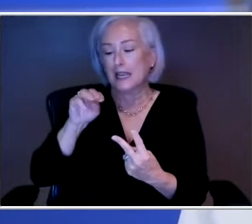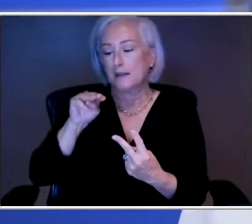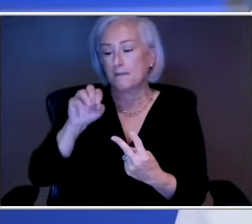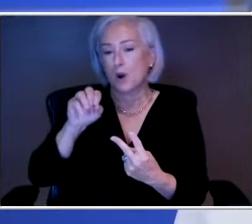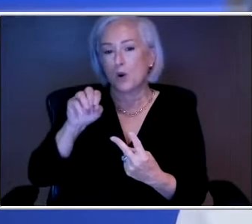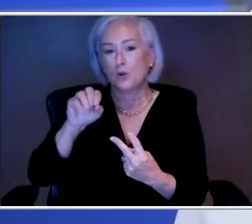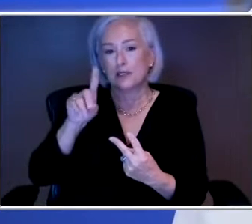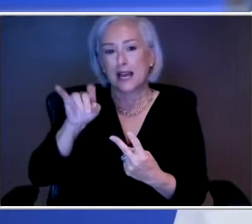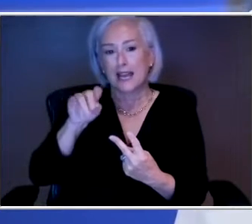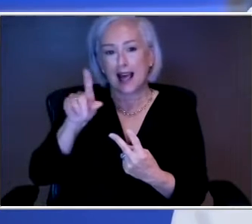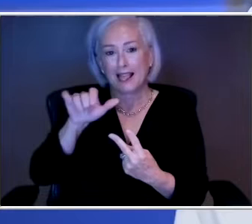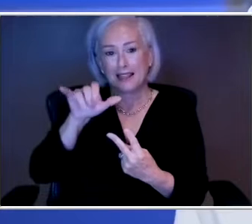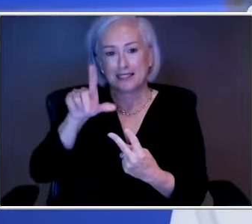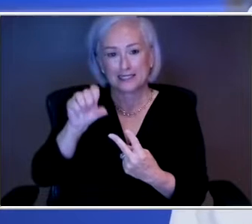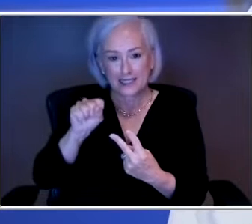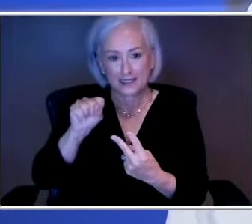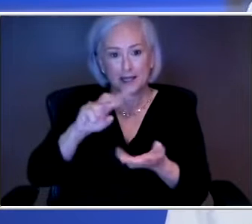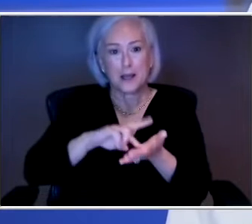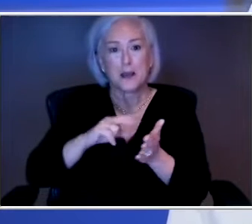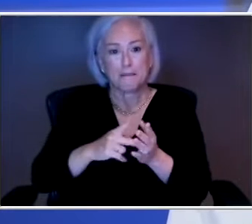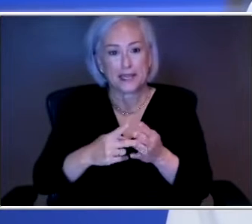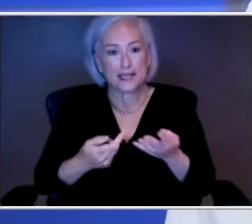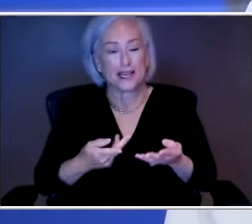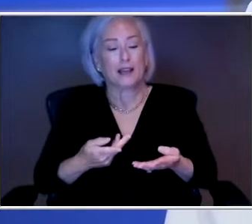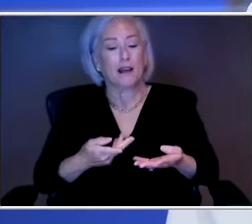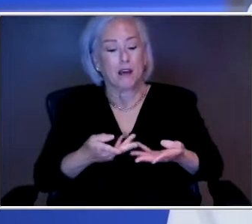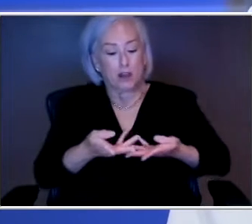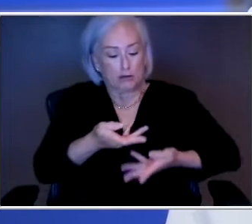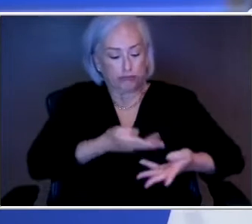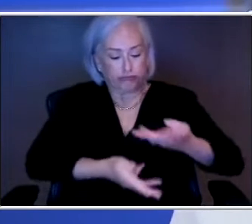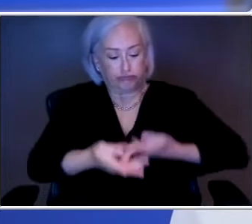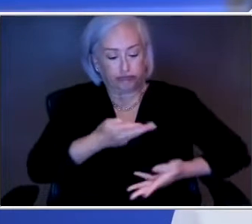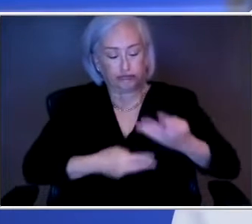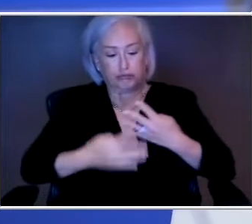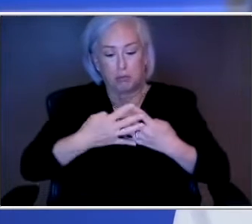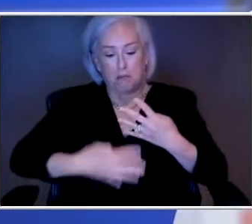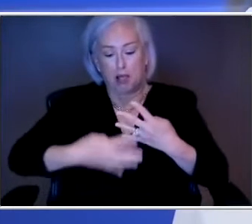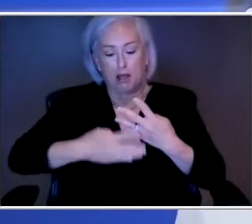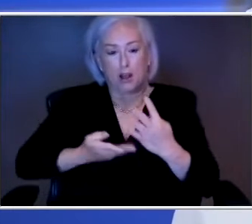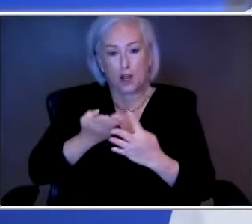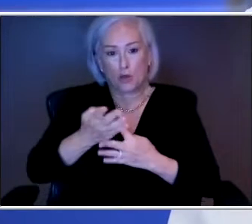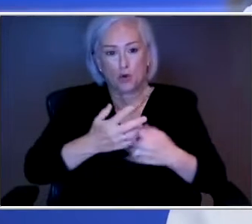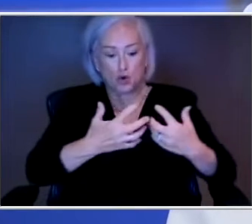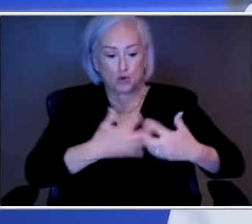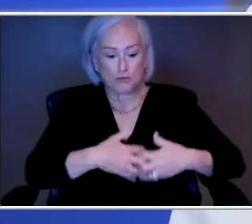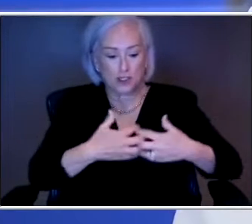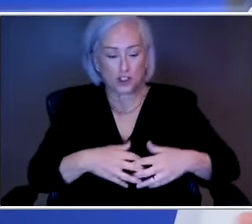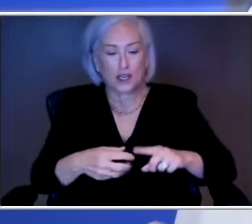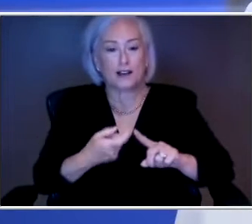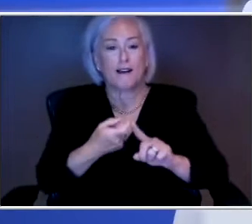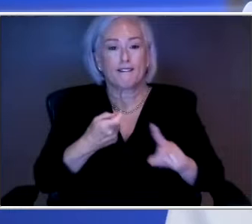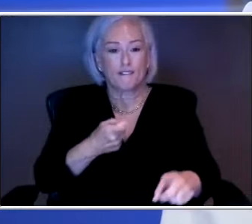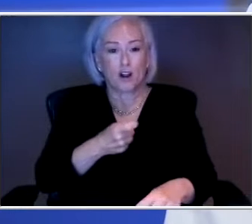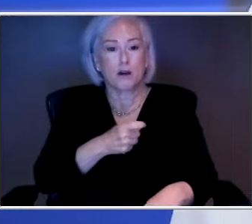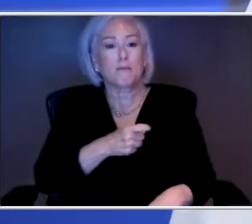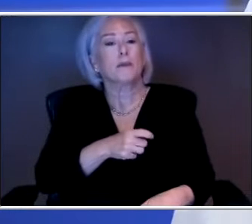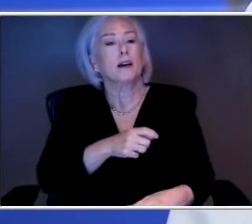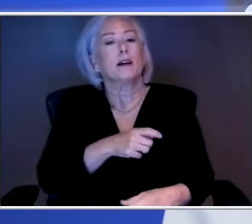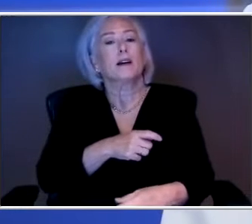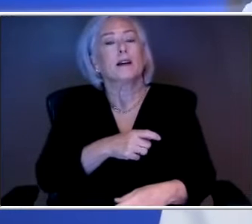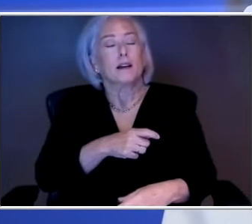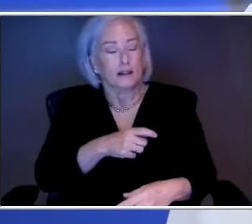catheter, which is exchange of blood through a machine. And peritoneal dialysis has a machine, but it rotates basically